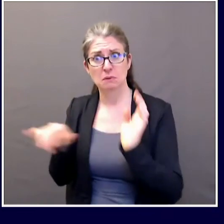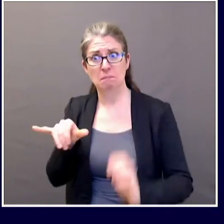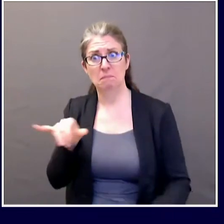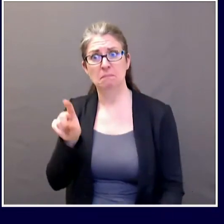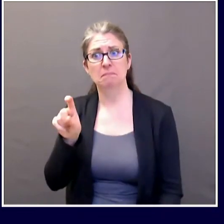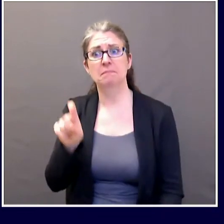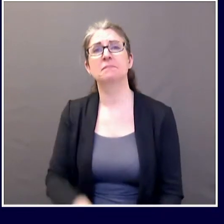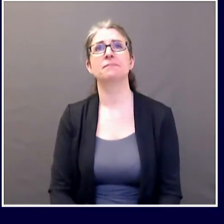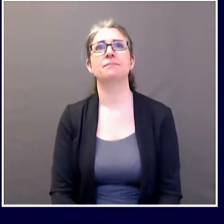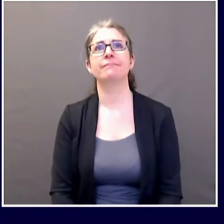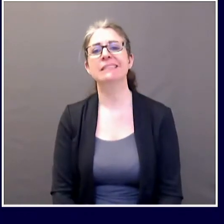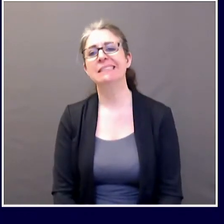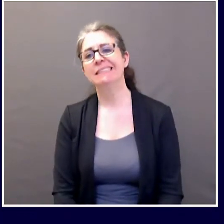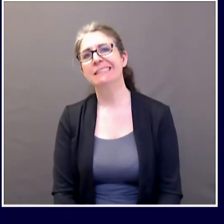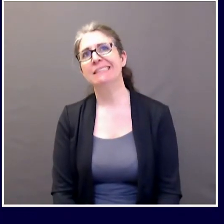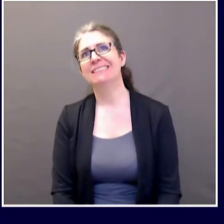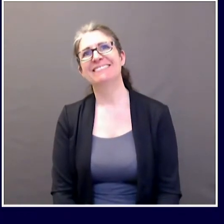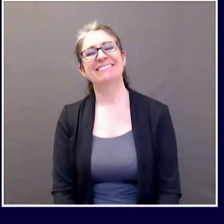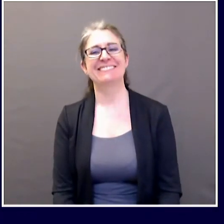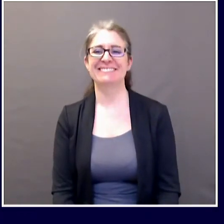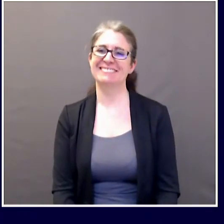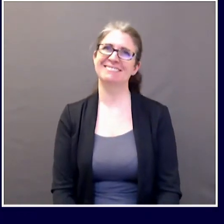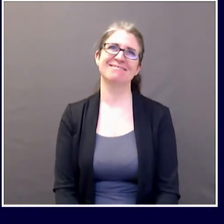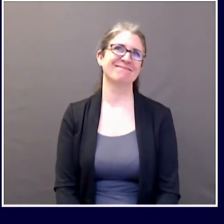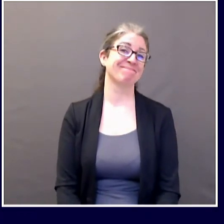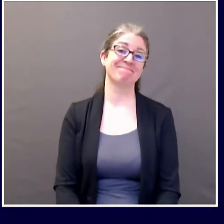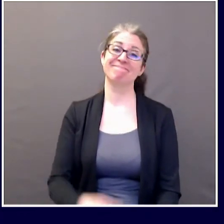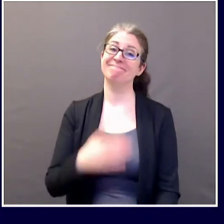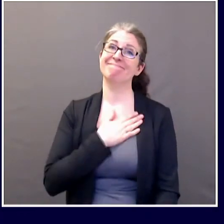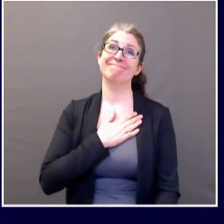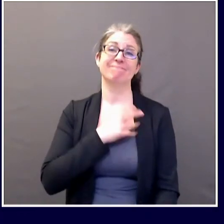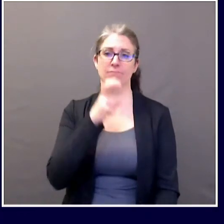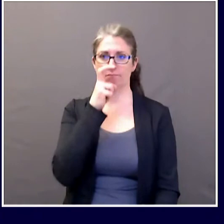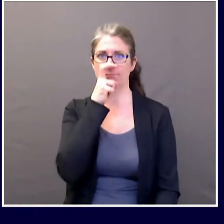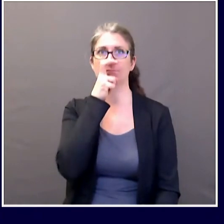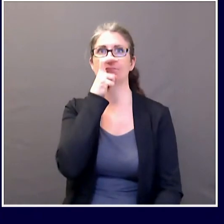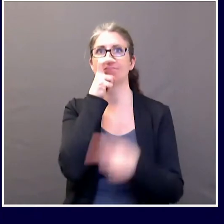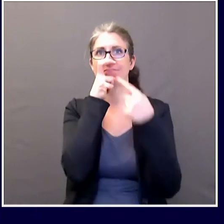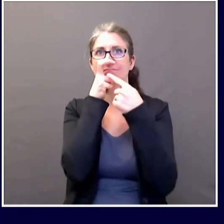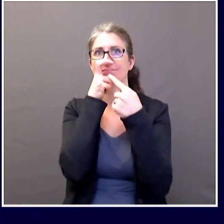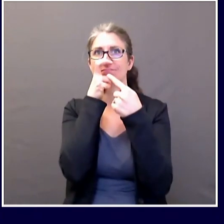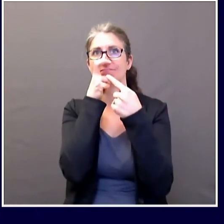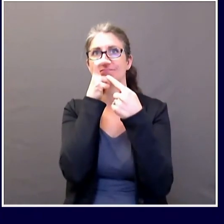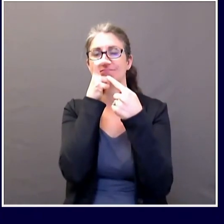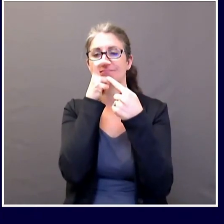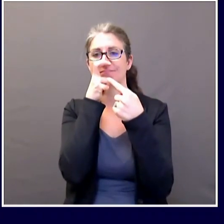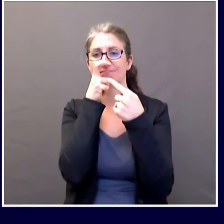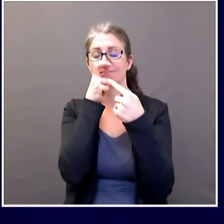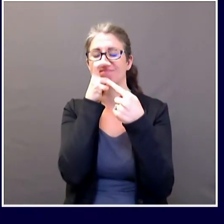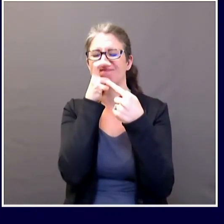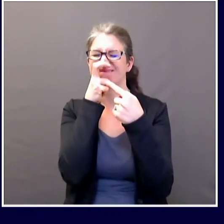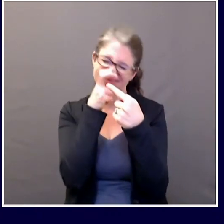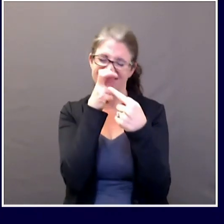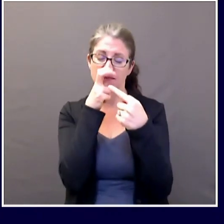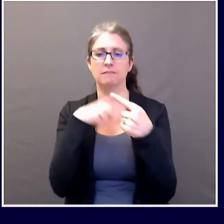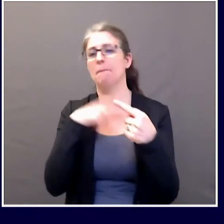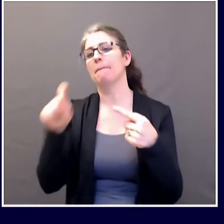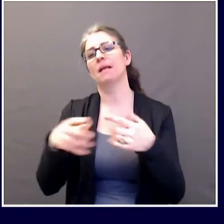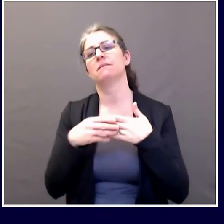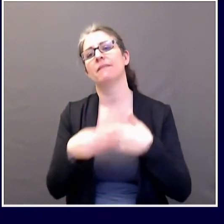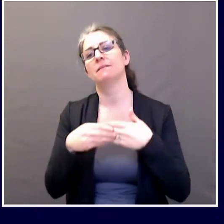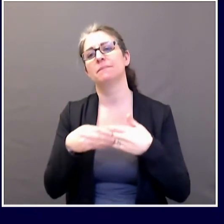about. And so, but I won't really make any bones about the fact that in the midst of a